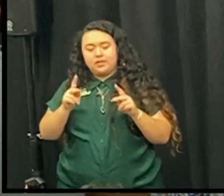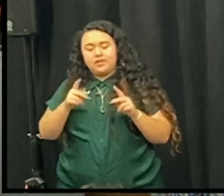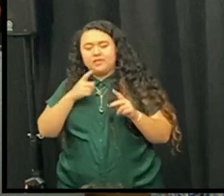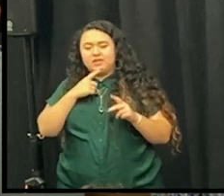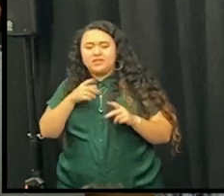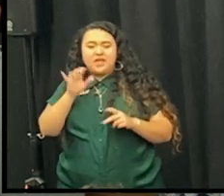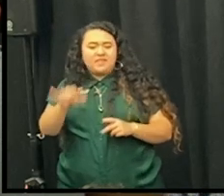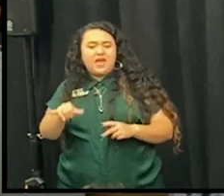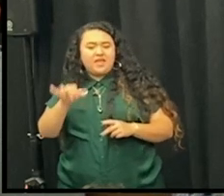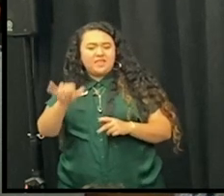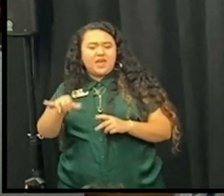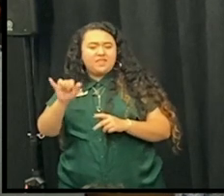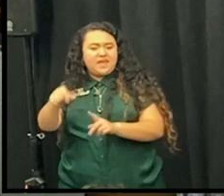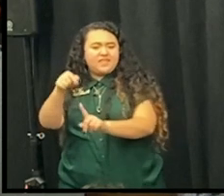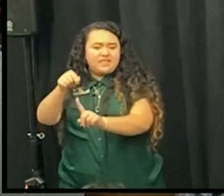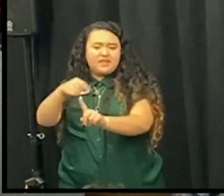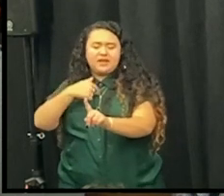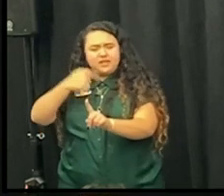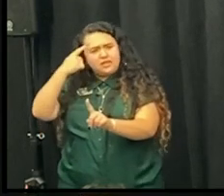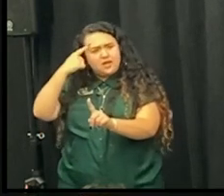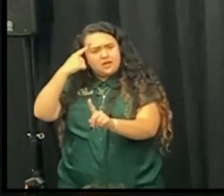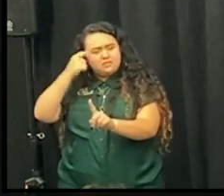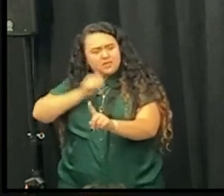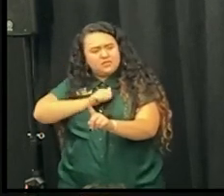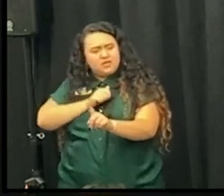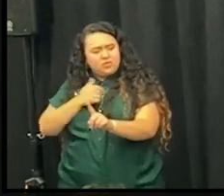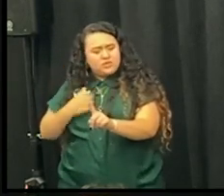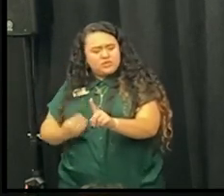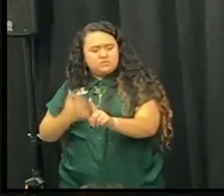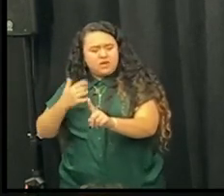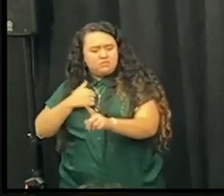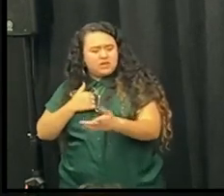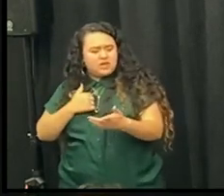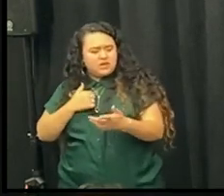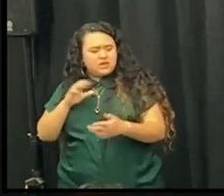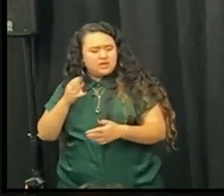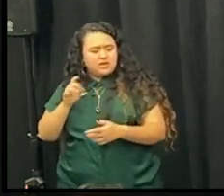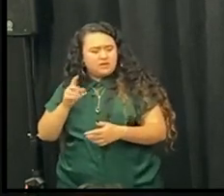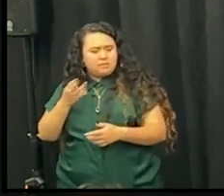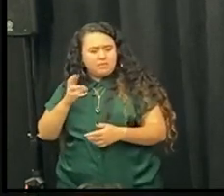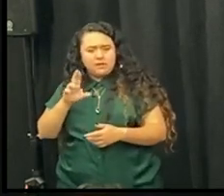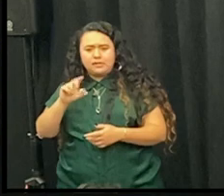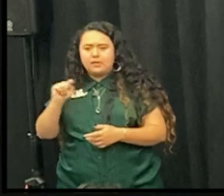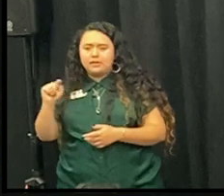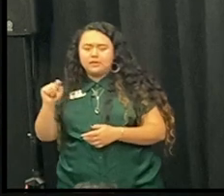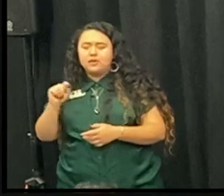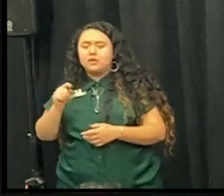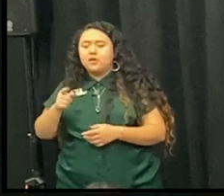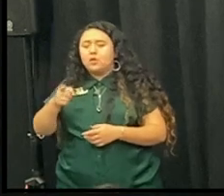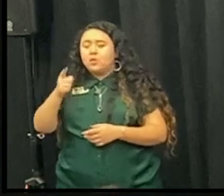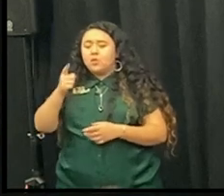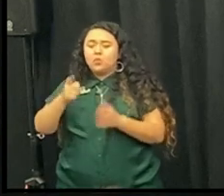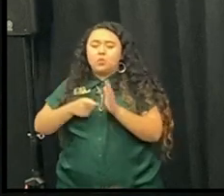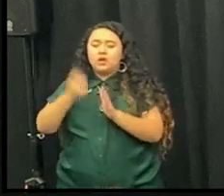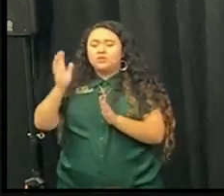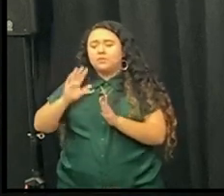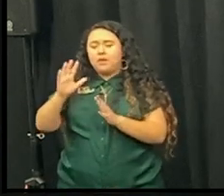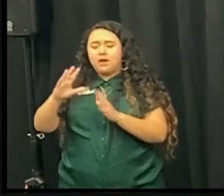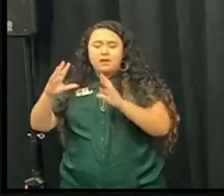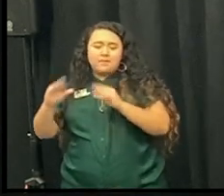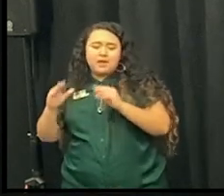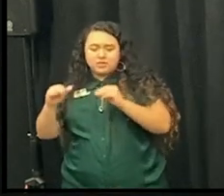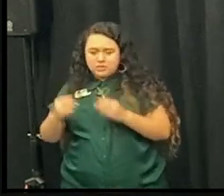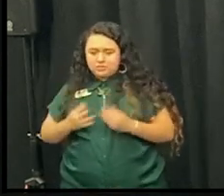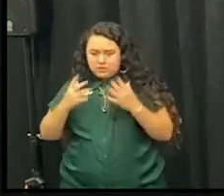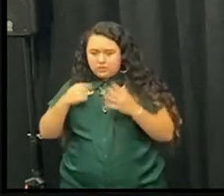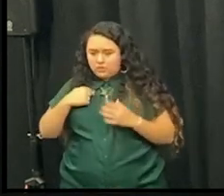on that, and I've thought about myself and what inspired me. Carol Burnett in Once Upon a Mattress inspired me, you know? She doesn't